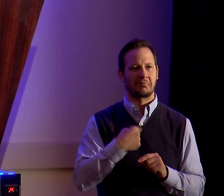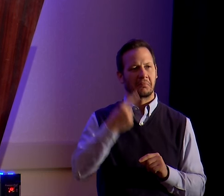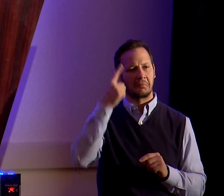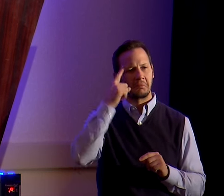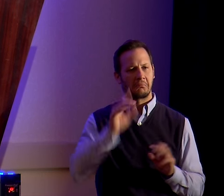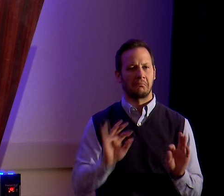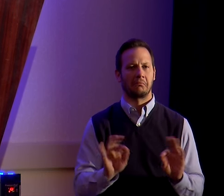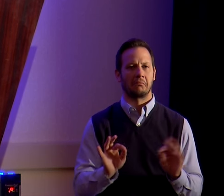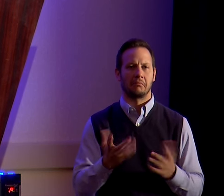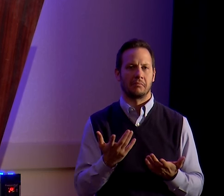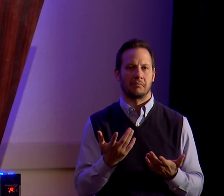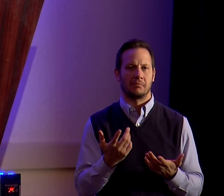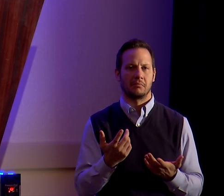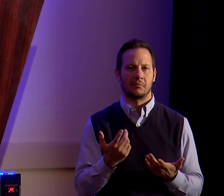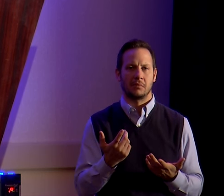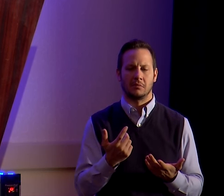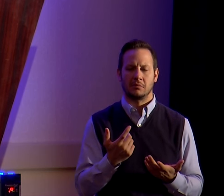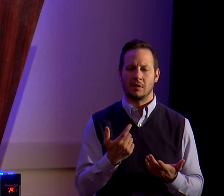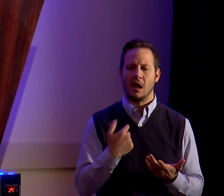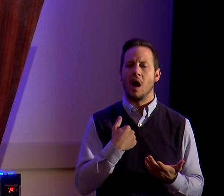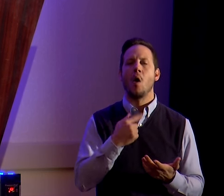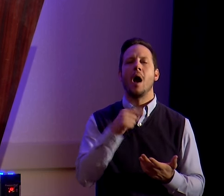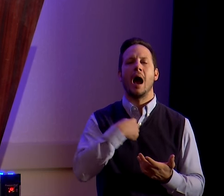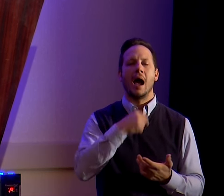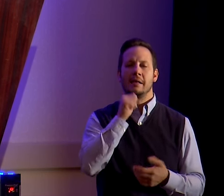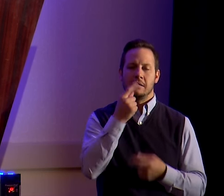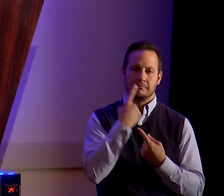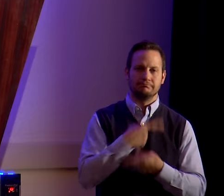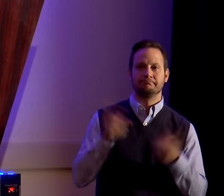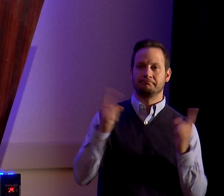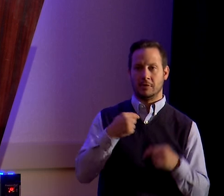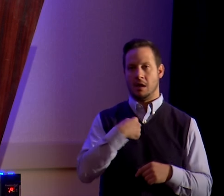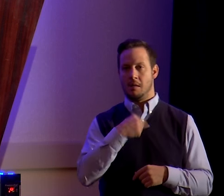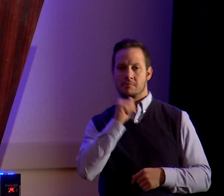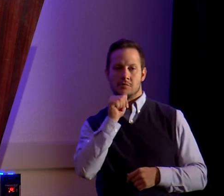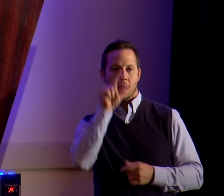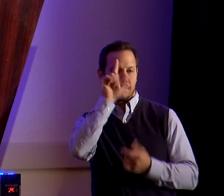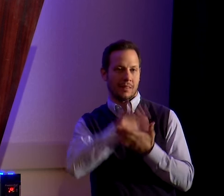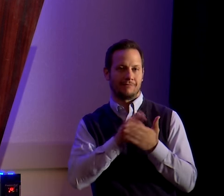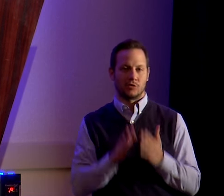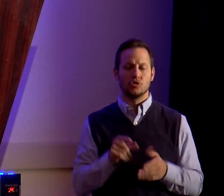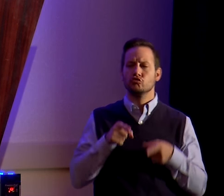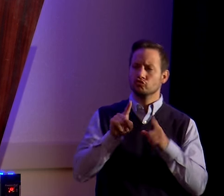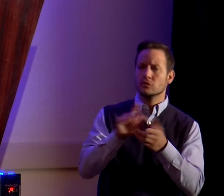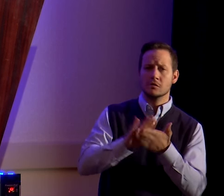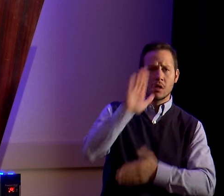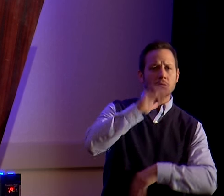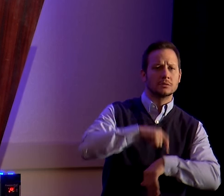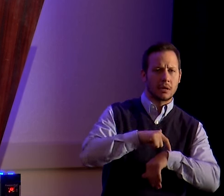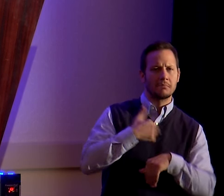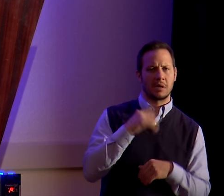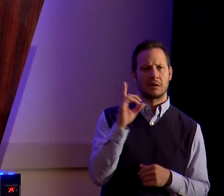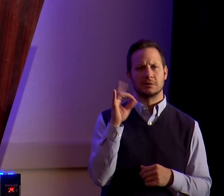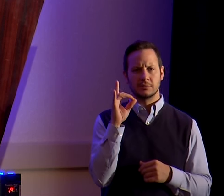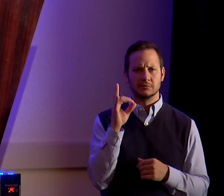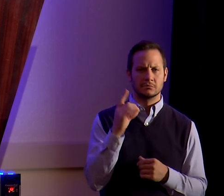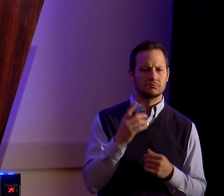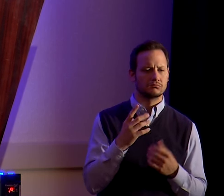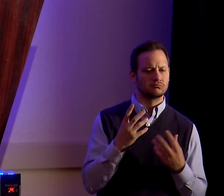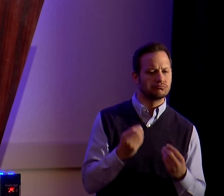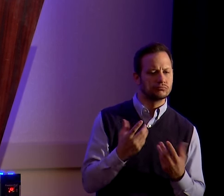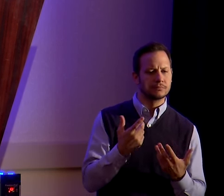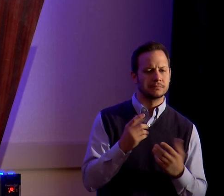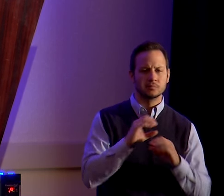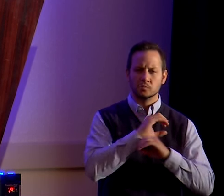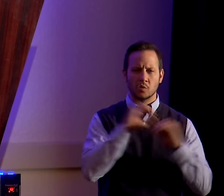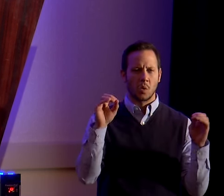the fact that I'm not a believer. So somewhere between in college years, I sort of shared my belief. It was a gentle thing. There was no